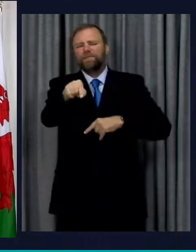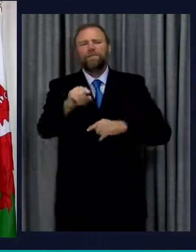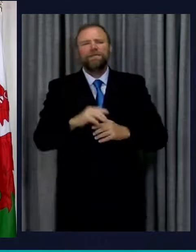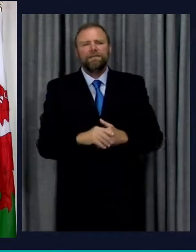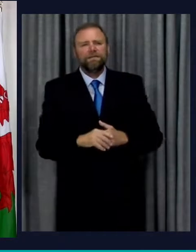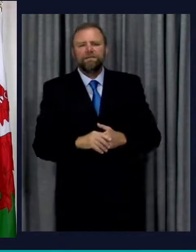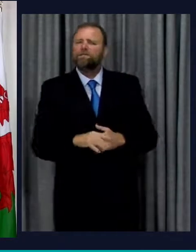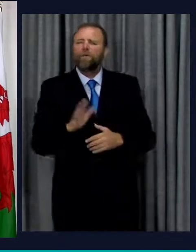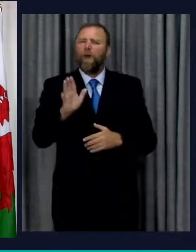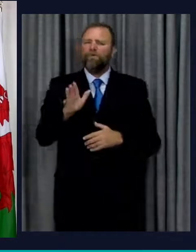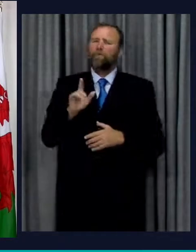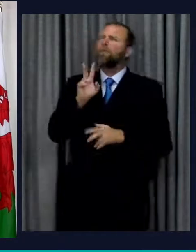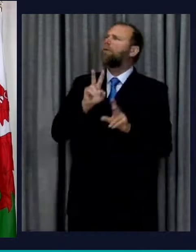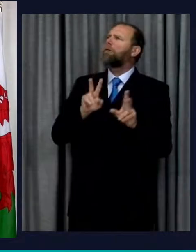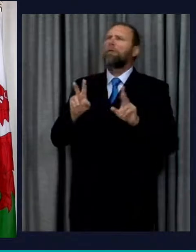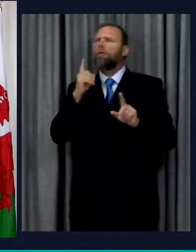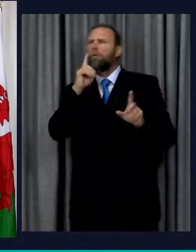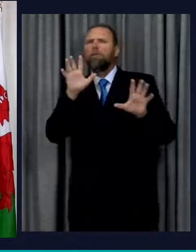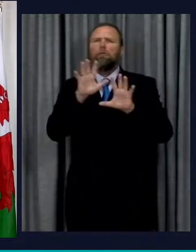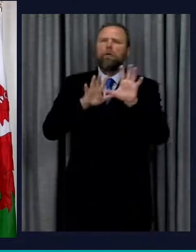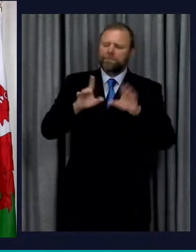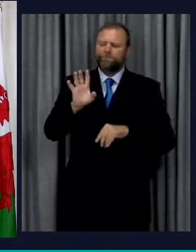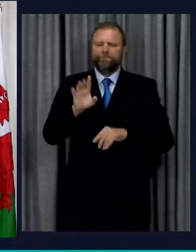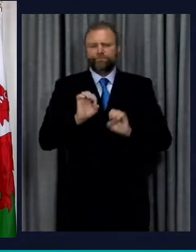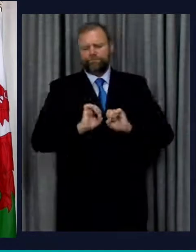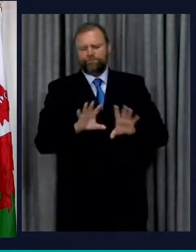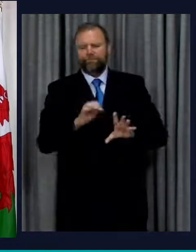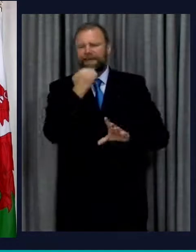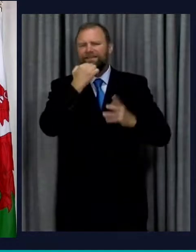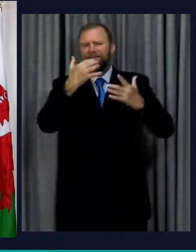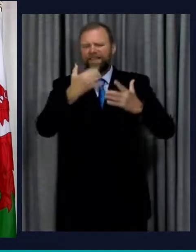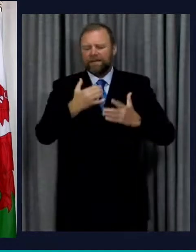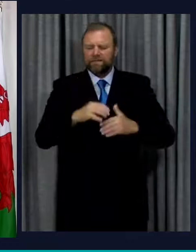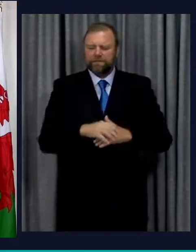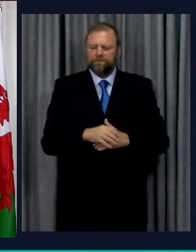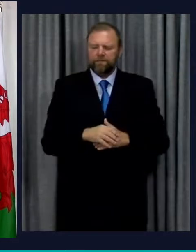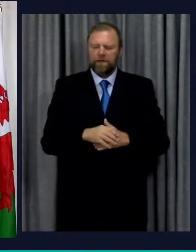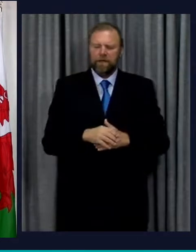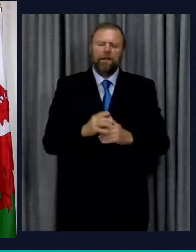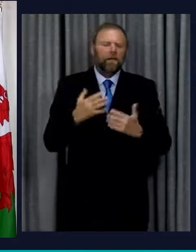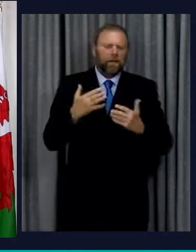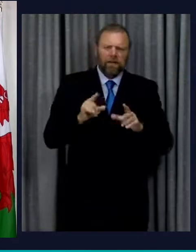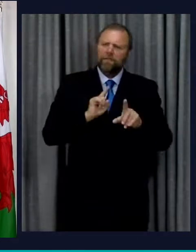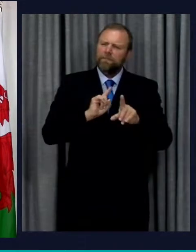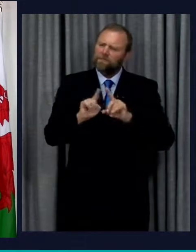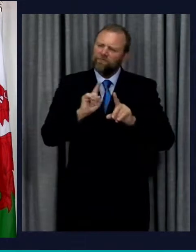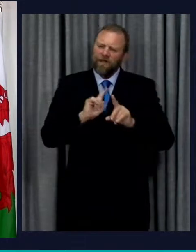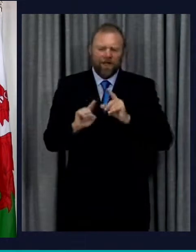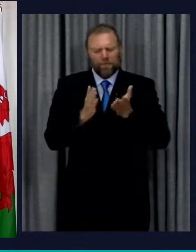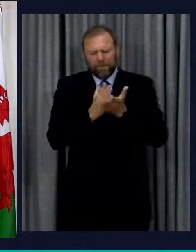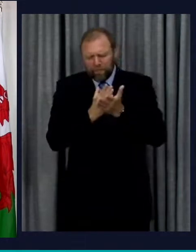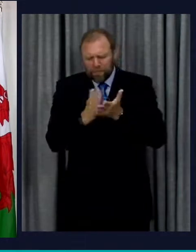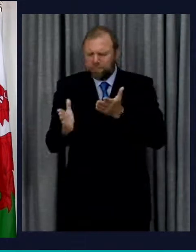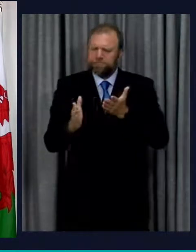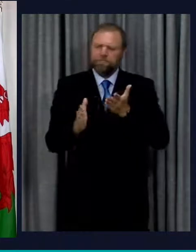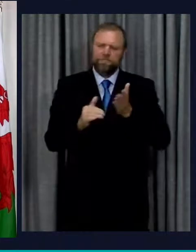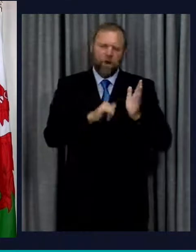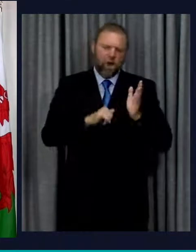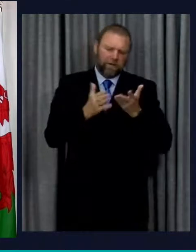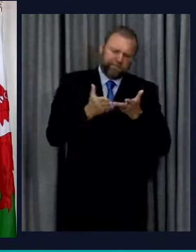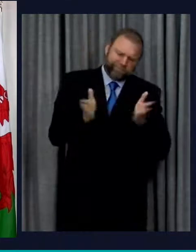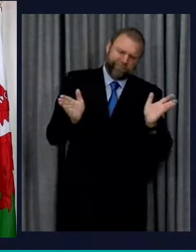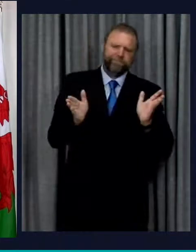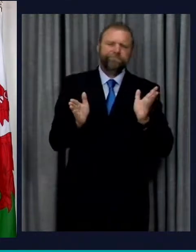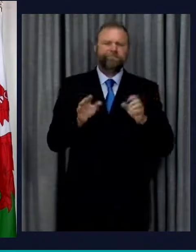and impression. You'll see the figures. And as you've seen throughout this, we've tried to be transparent about where we are on the vaccine rollout. But